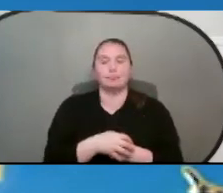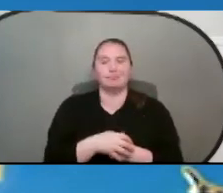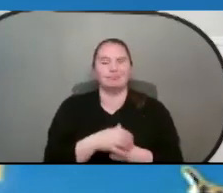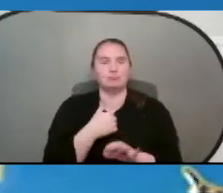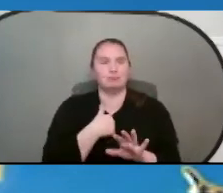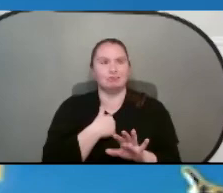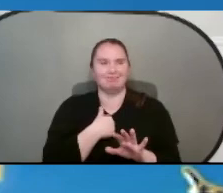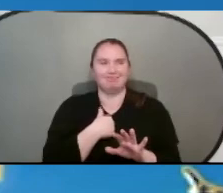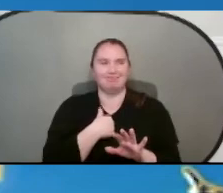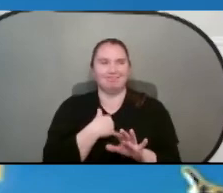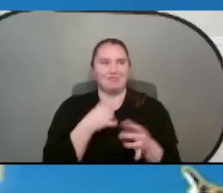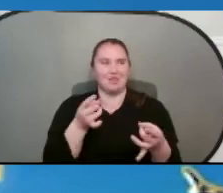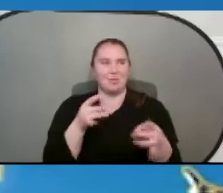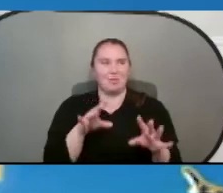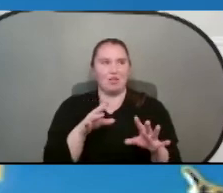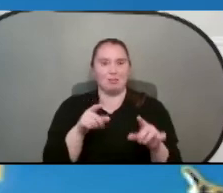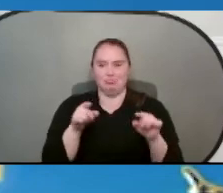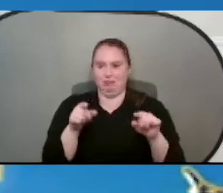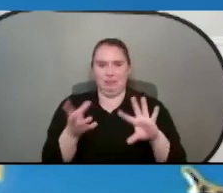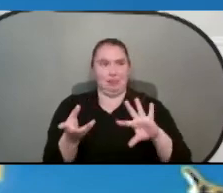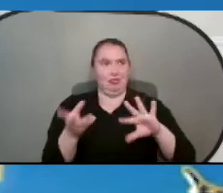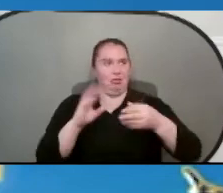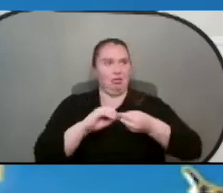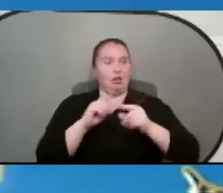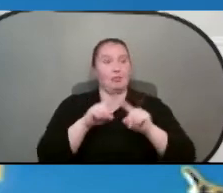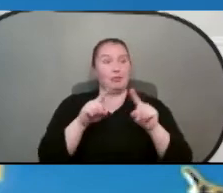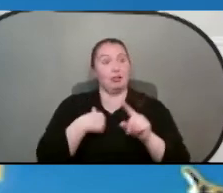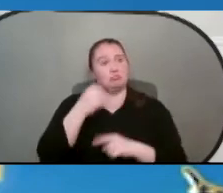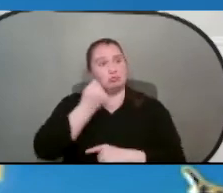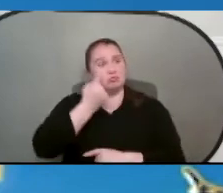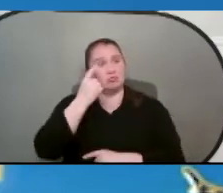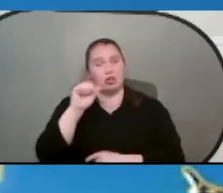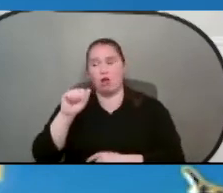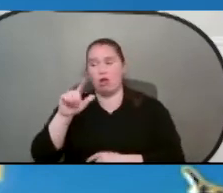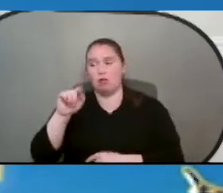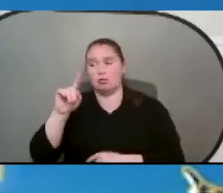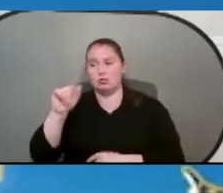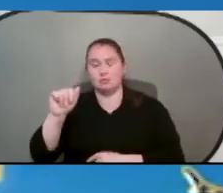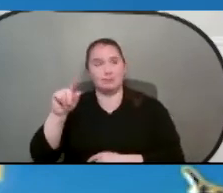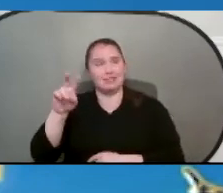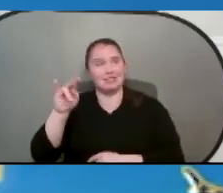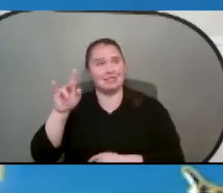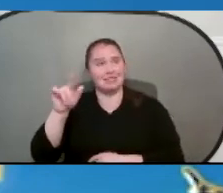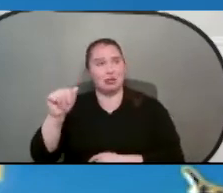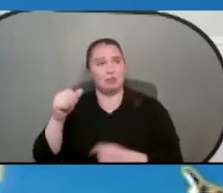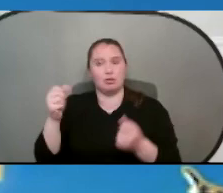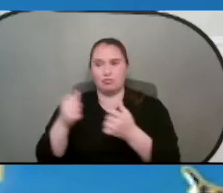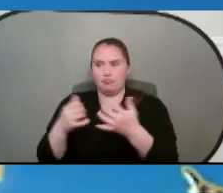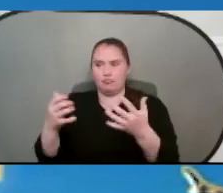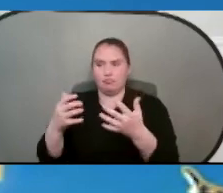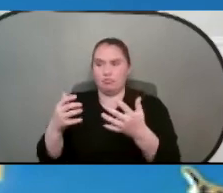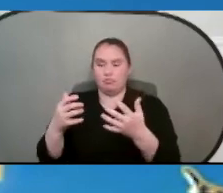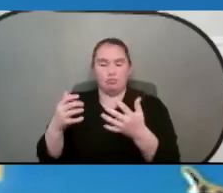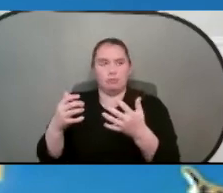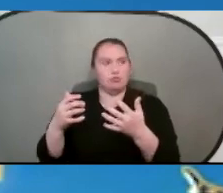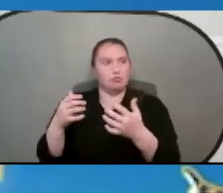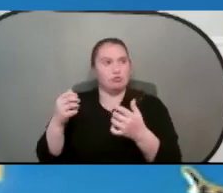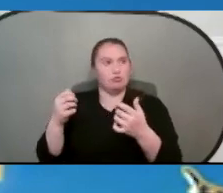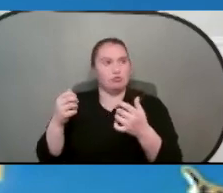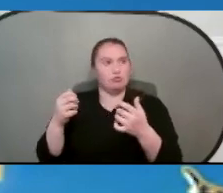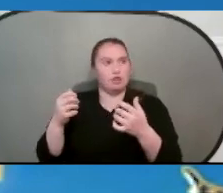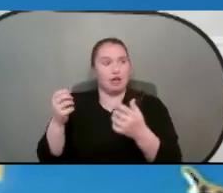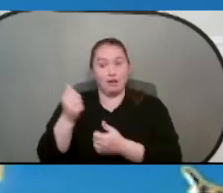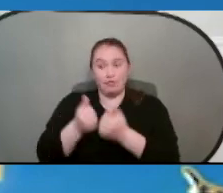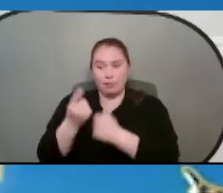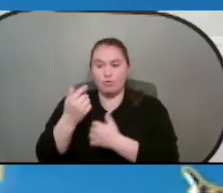like consolidating, but I understand Alta Vista has a strong neighborhood, but for every student in South Waco area to have a equal opportunity across the